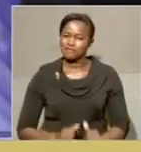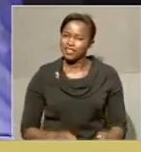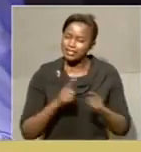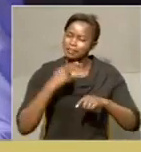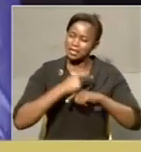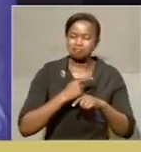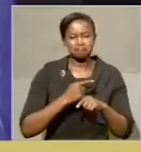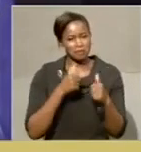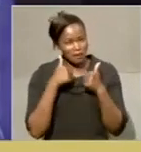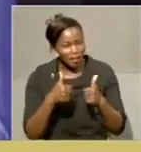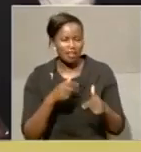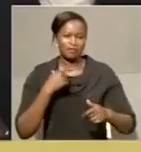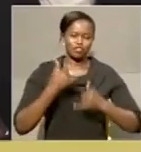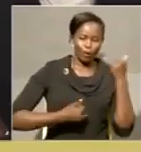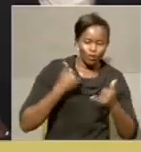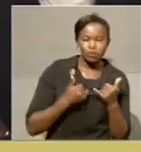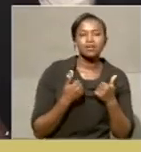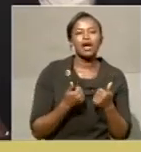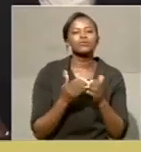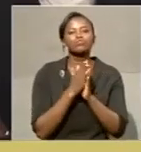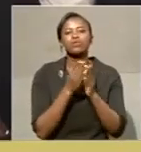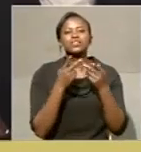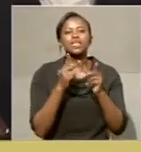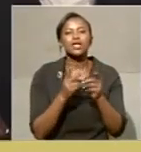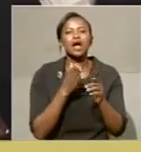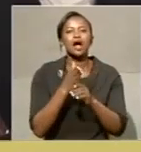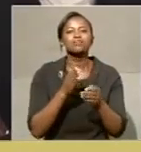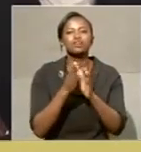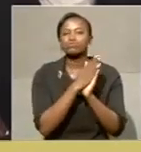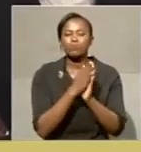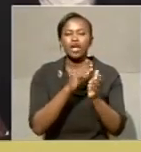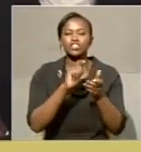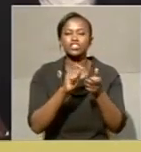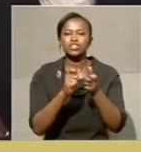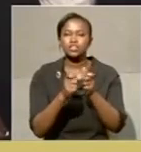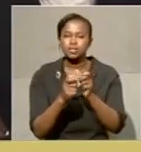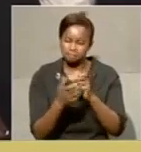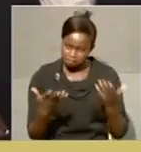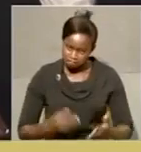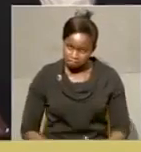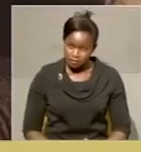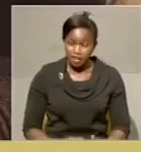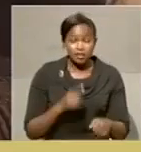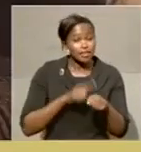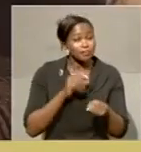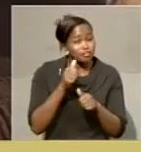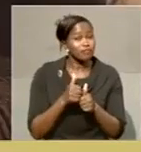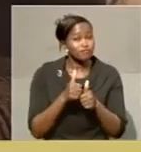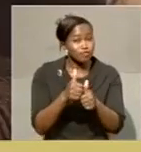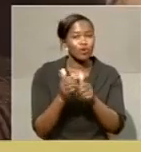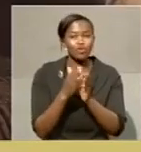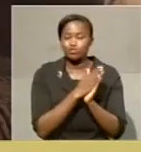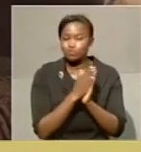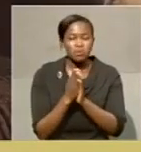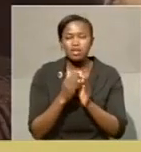occasion, the story begins and the story keeps changing. When you follow the story, it doesn't seem